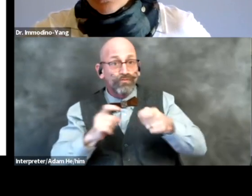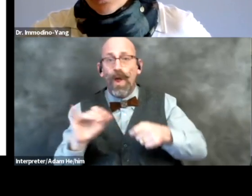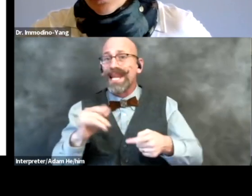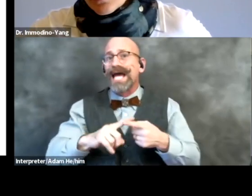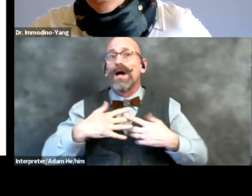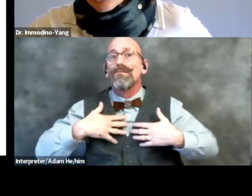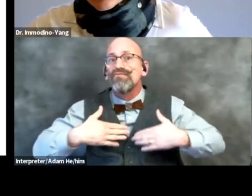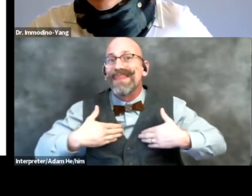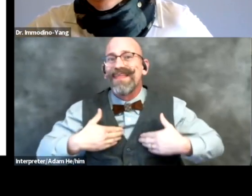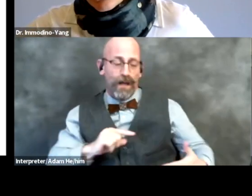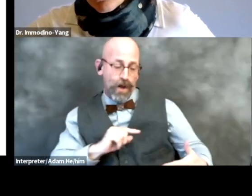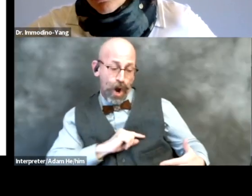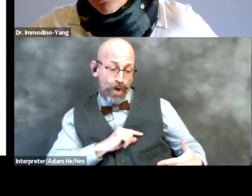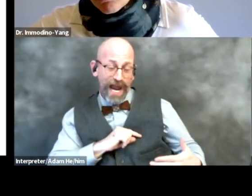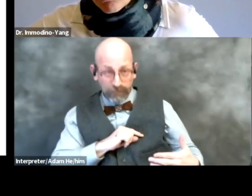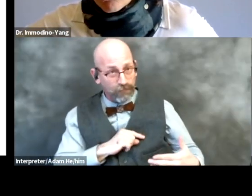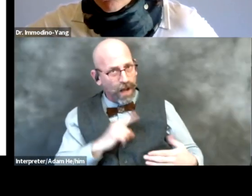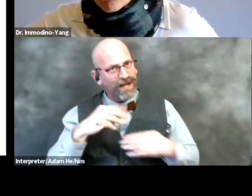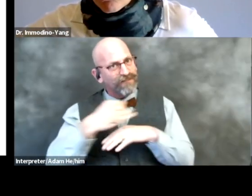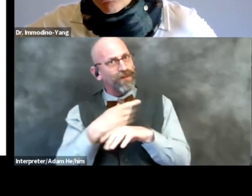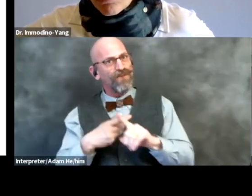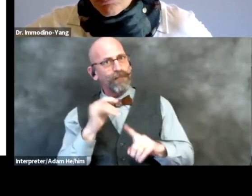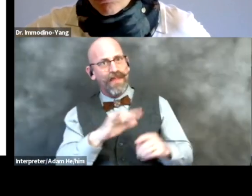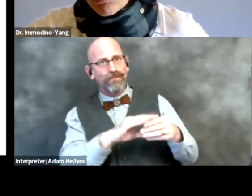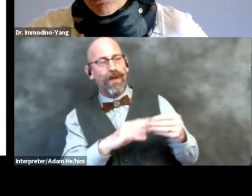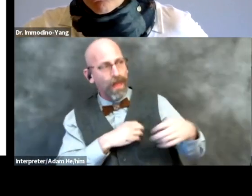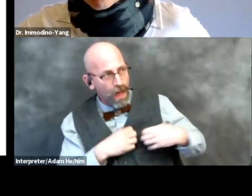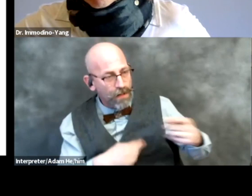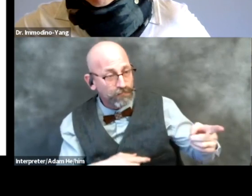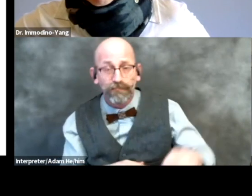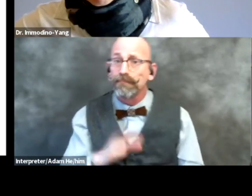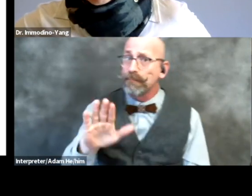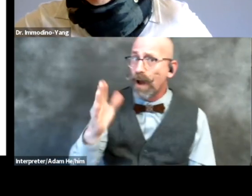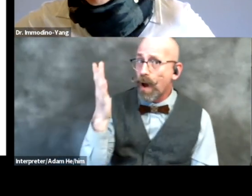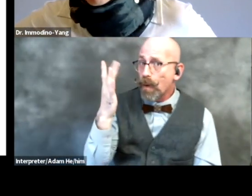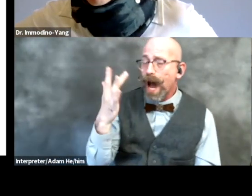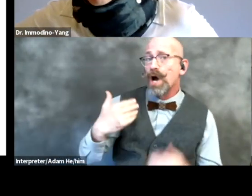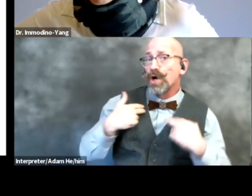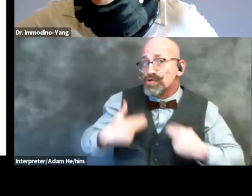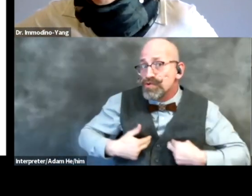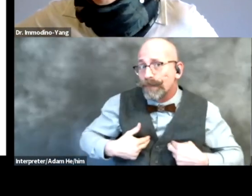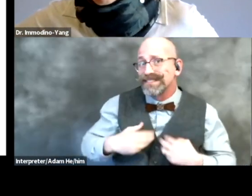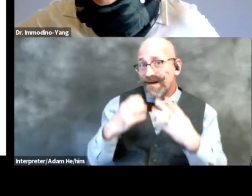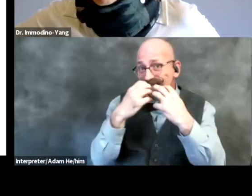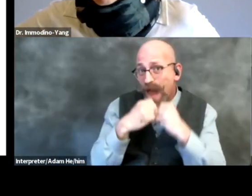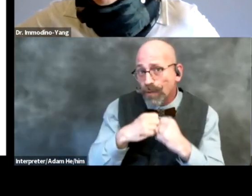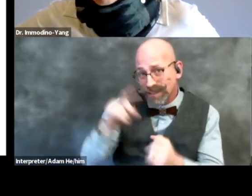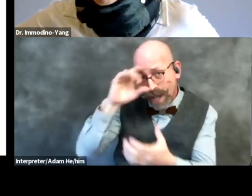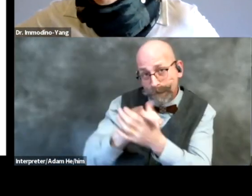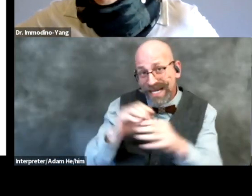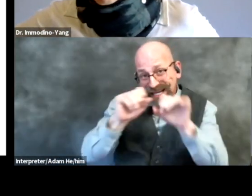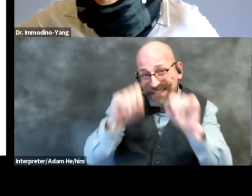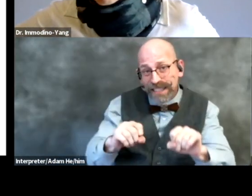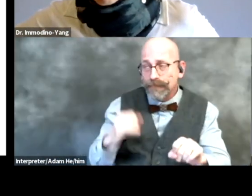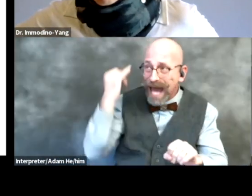We think that the reason that humans' values and belief systems and ideals are such powerful motivators is literally that